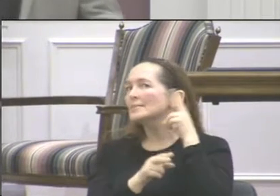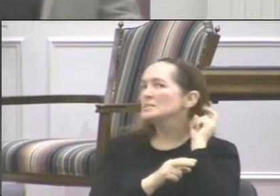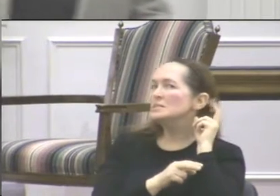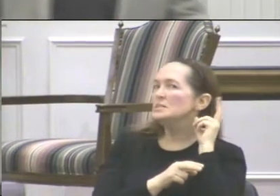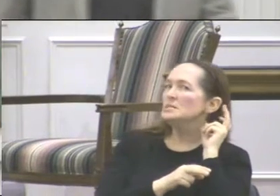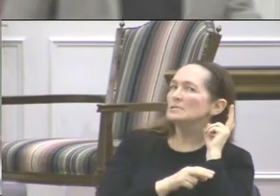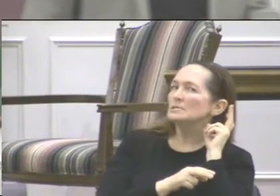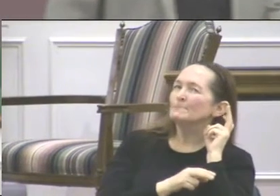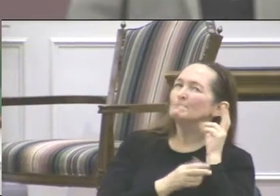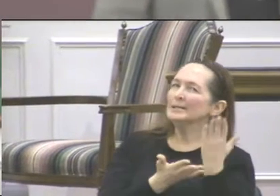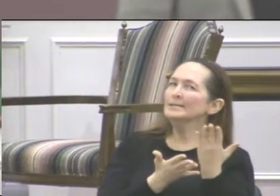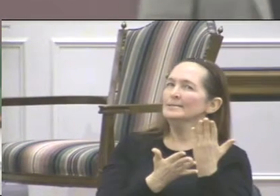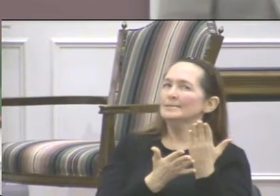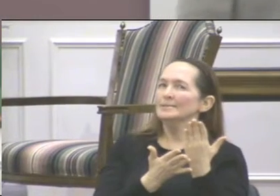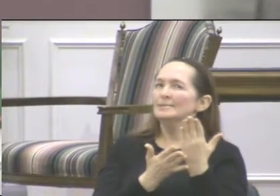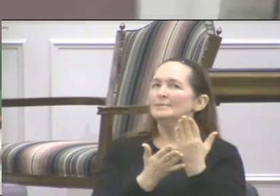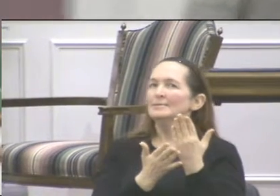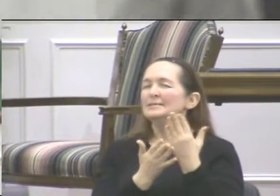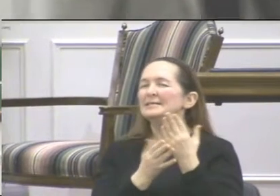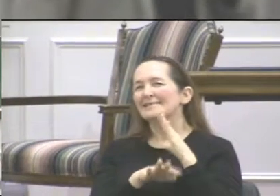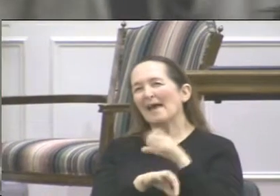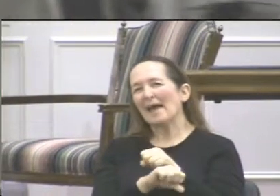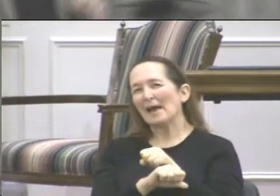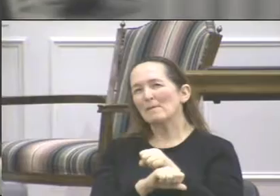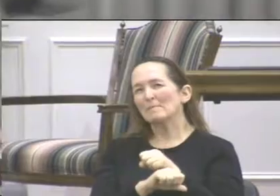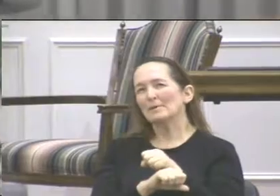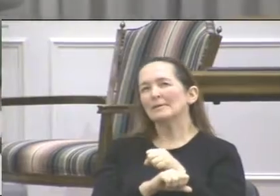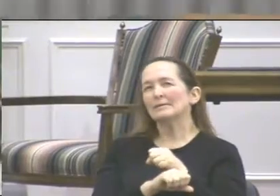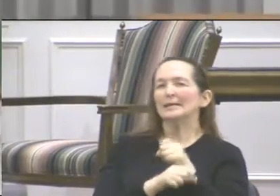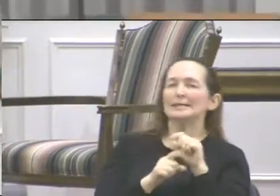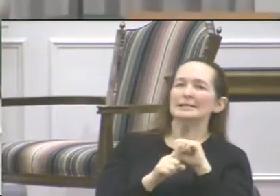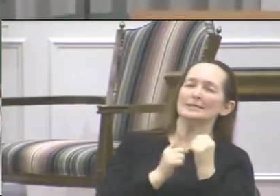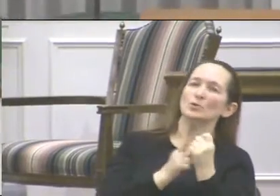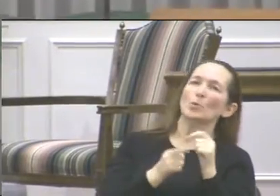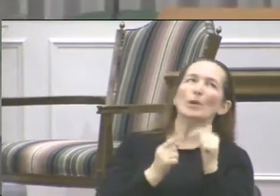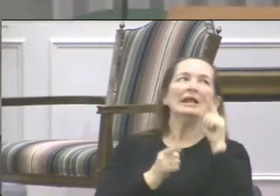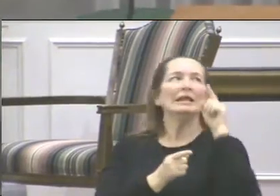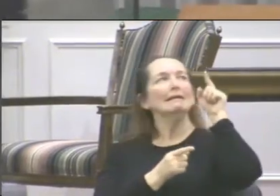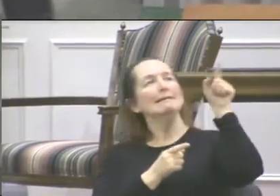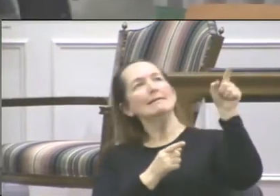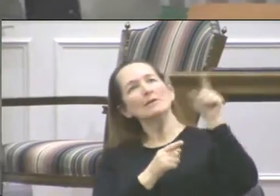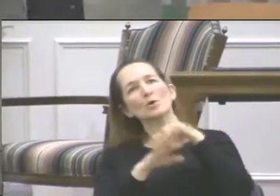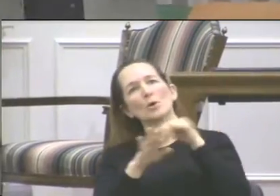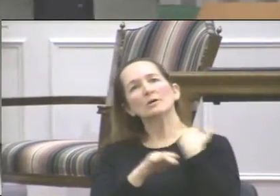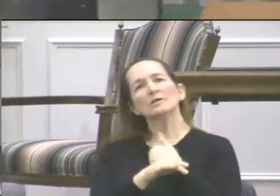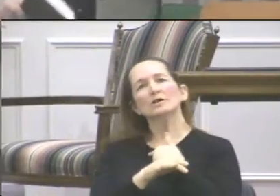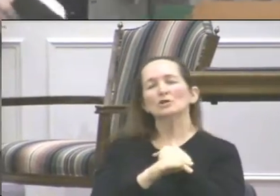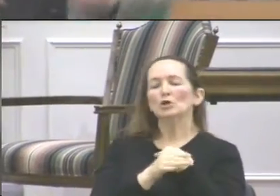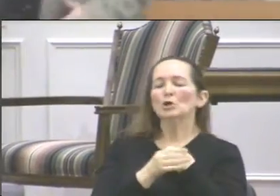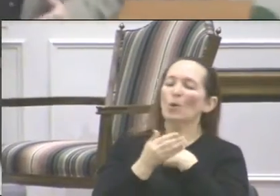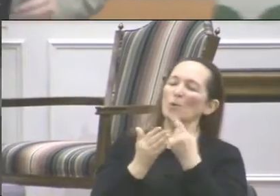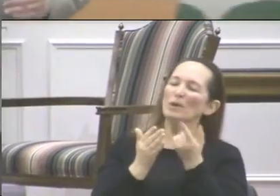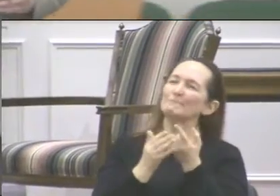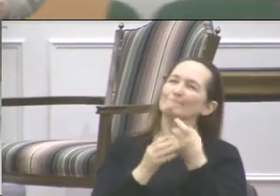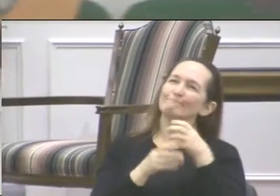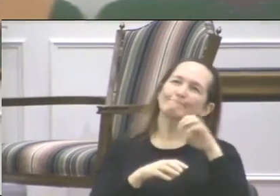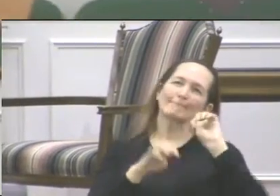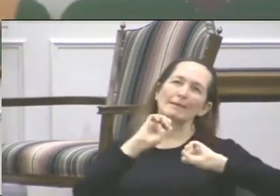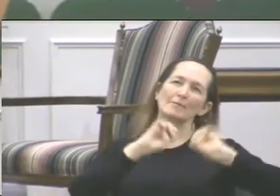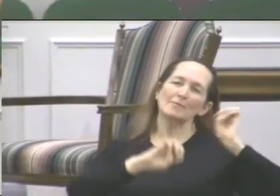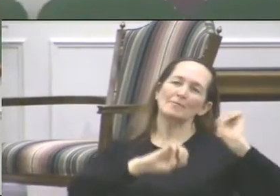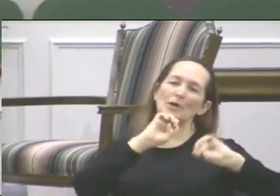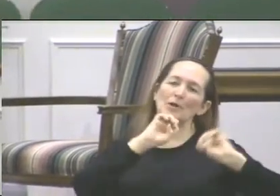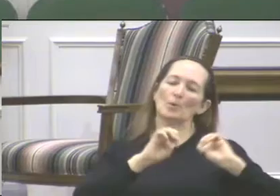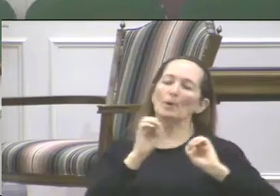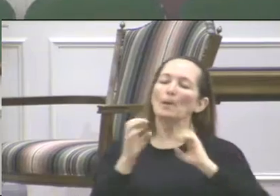Tendency in situations when God calls us is we begin to evaluate. We begin to get out a piece of paper and write the pros and cons down.